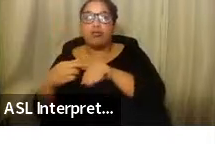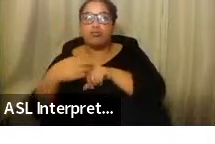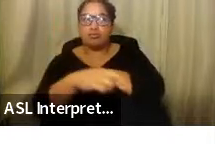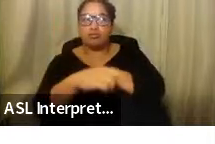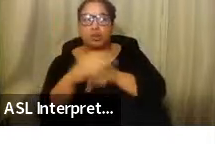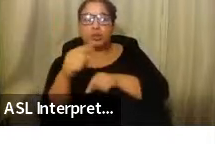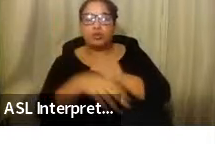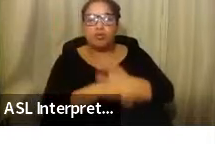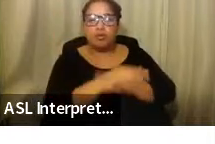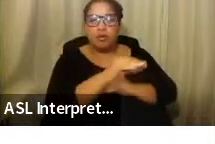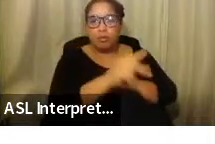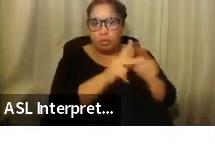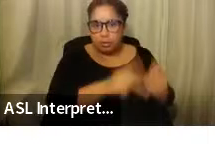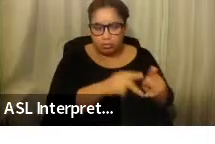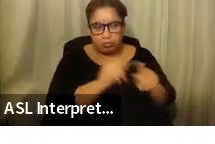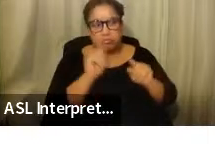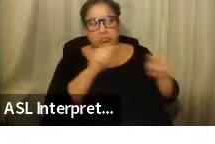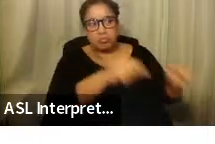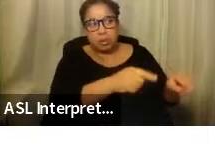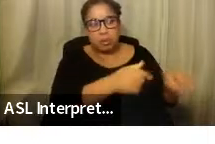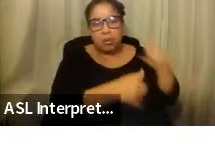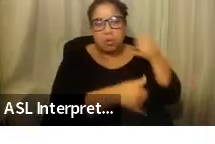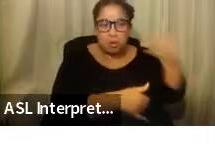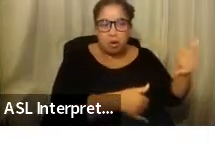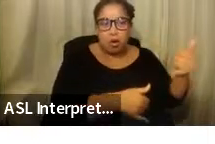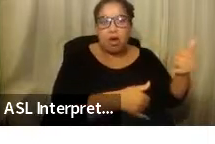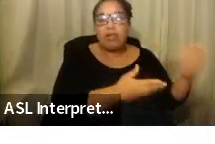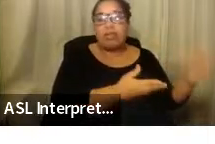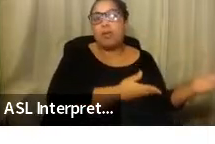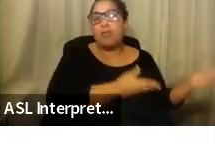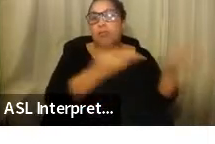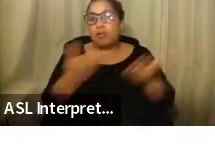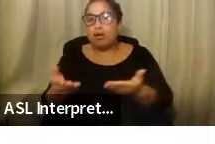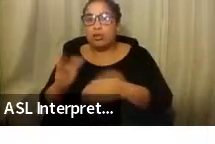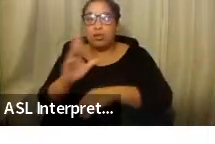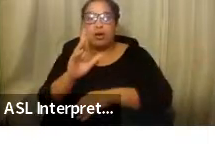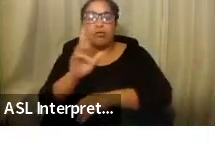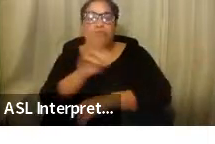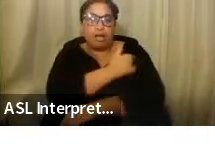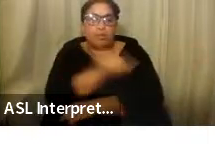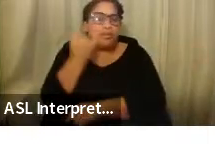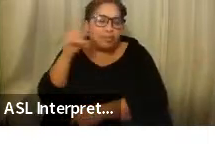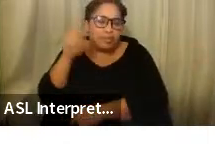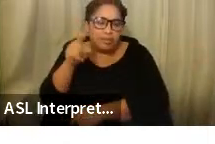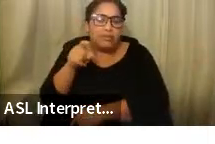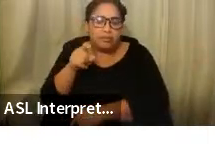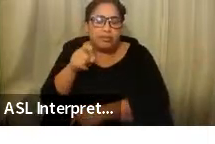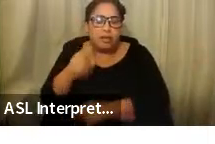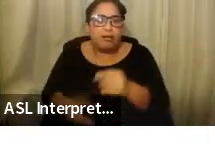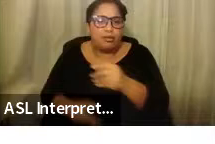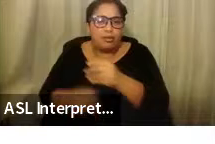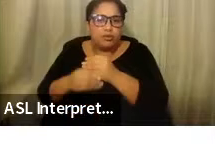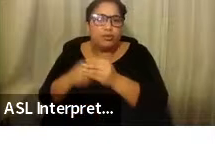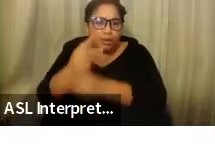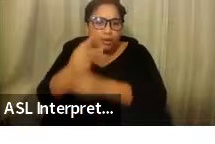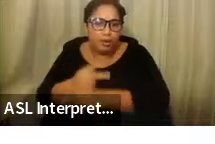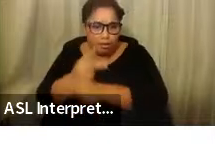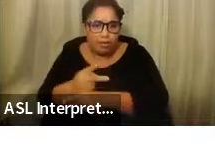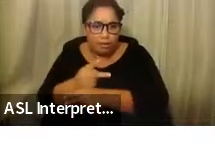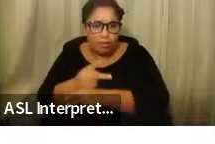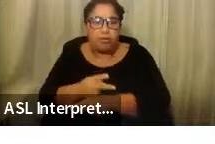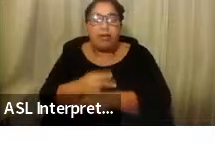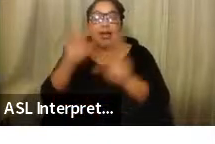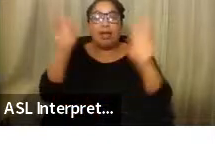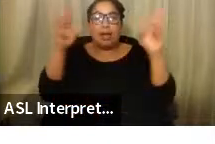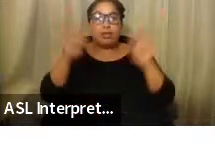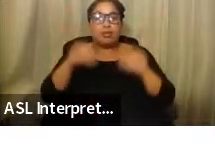hospital. If they need care, they are transported to a hospital. And then the ambulance provider drops